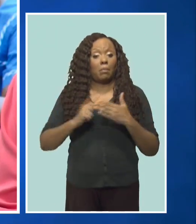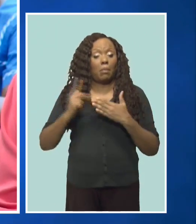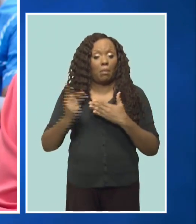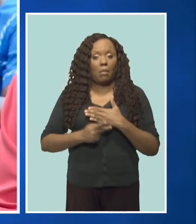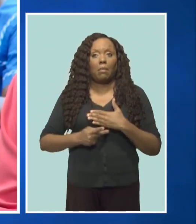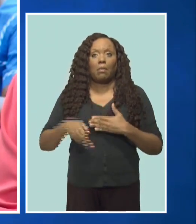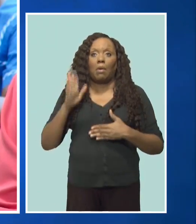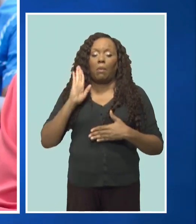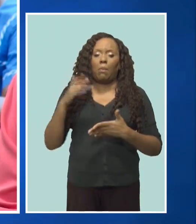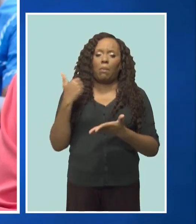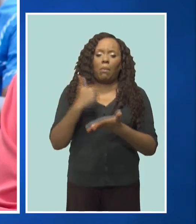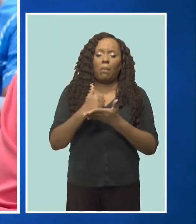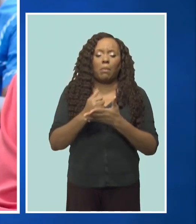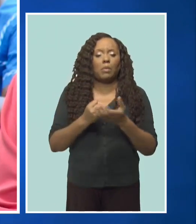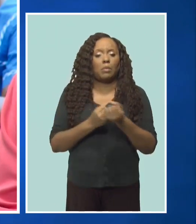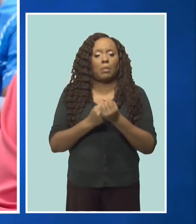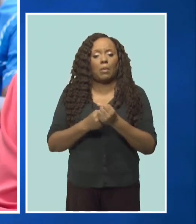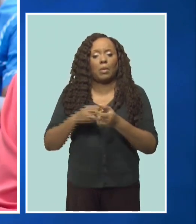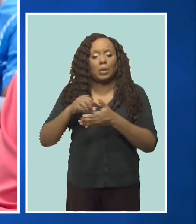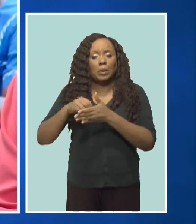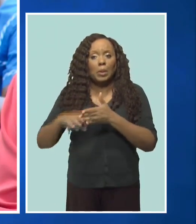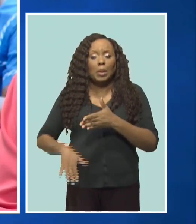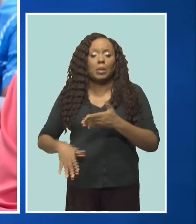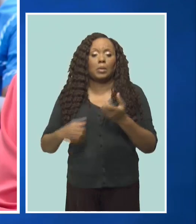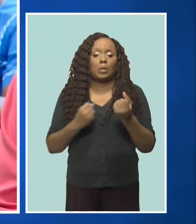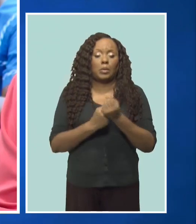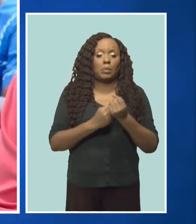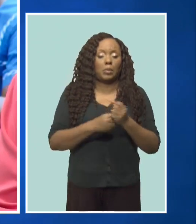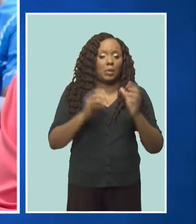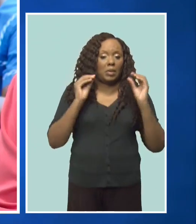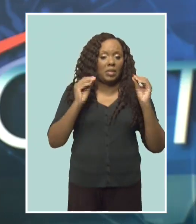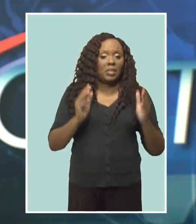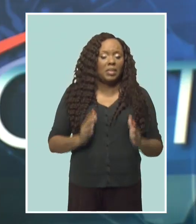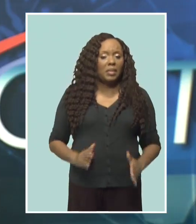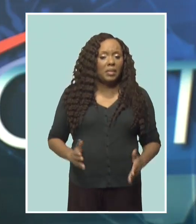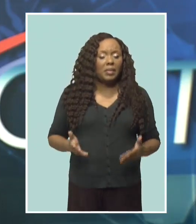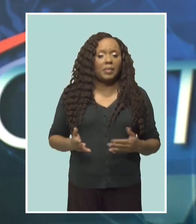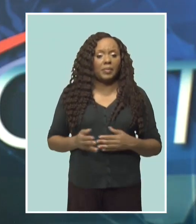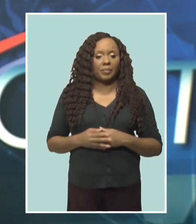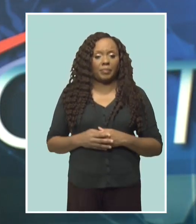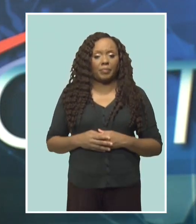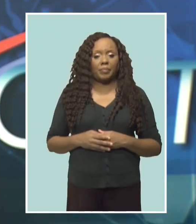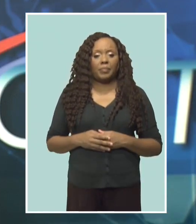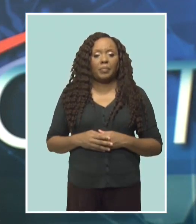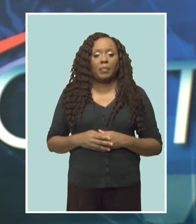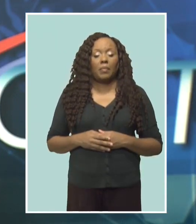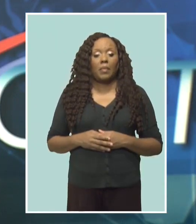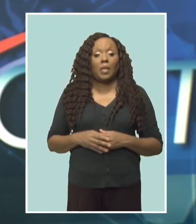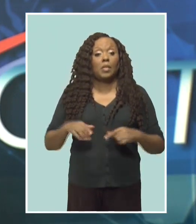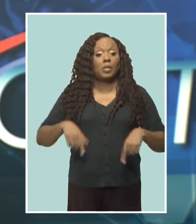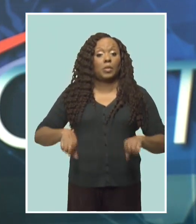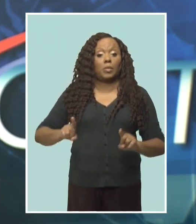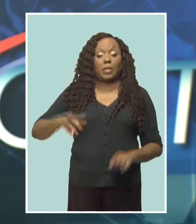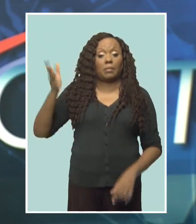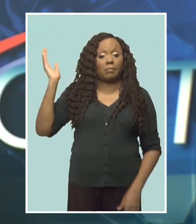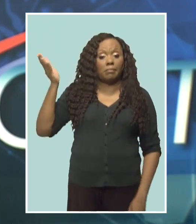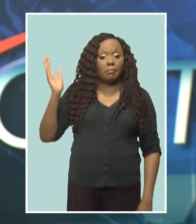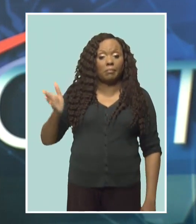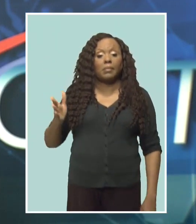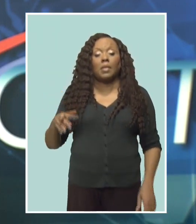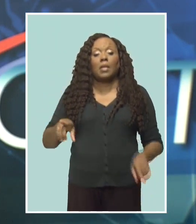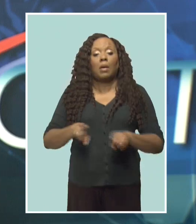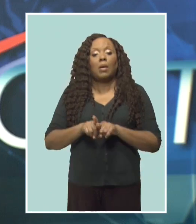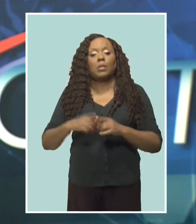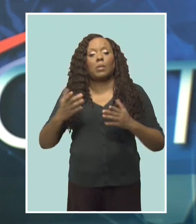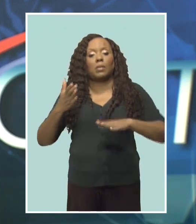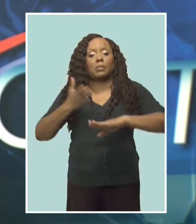us support our students and teachers through that grieving process. Well, during an address, Ms. McConney added they